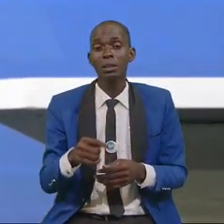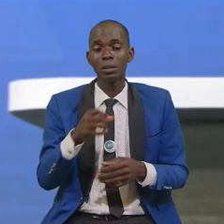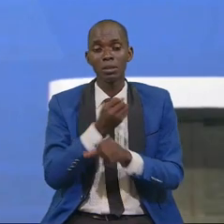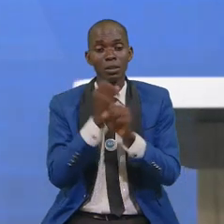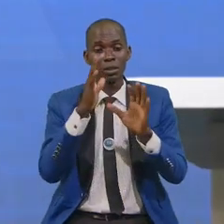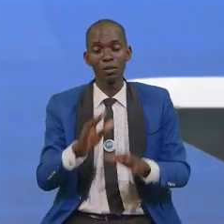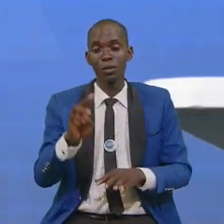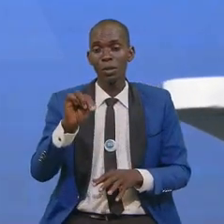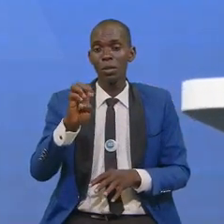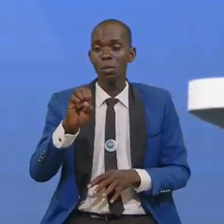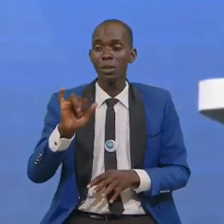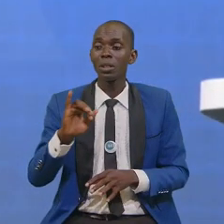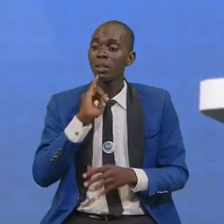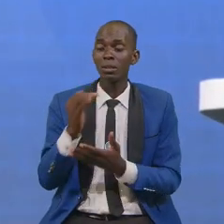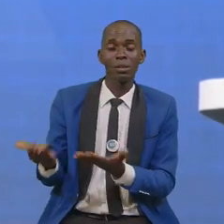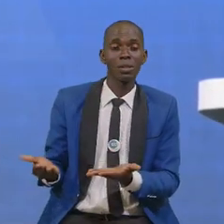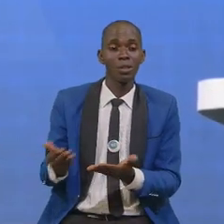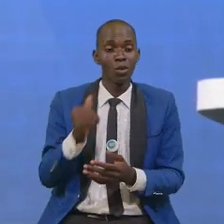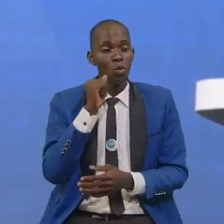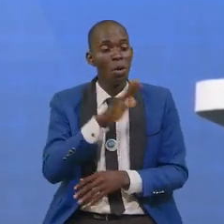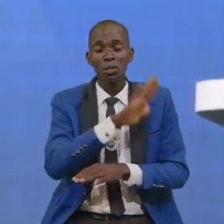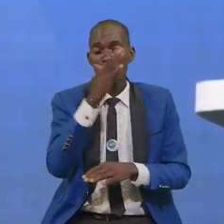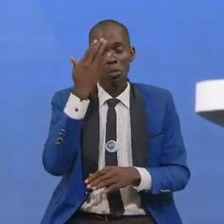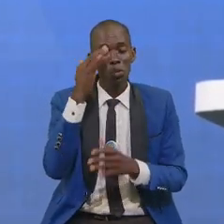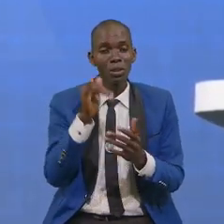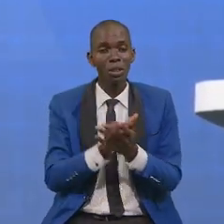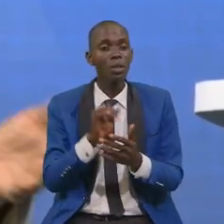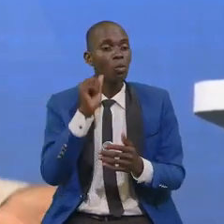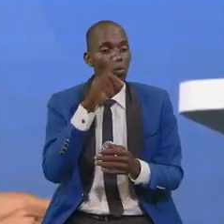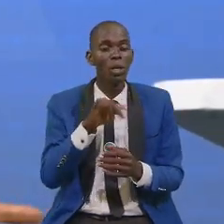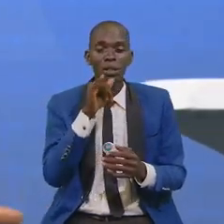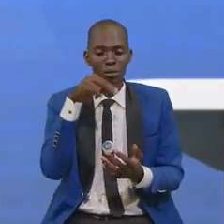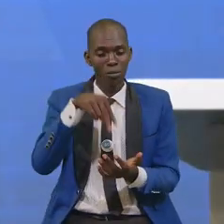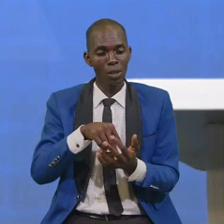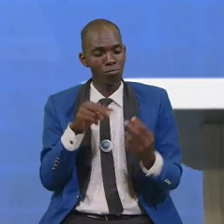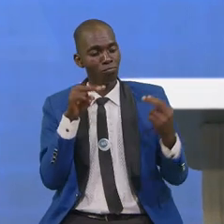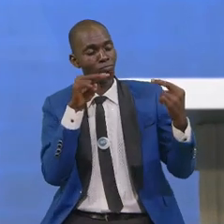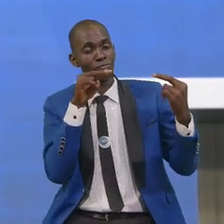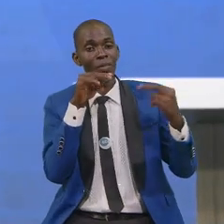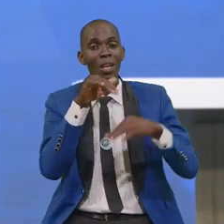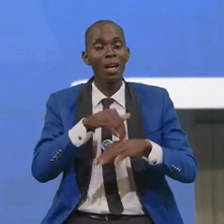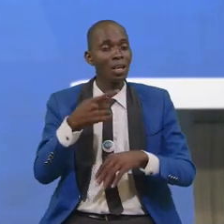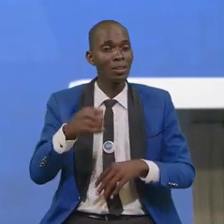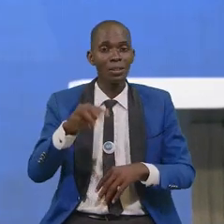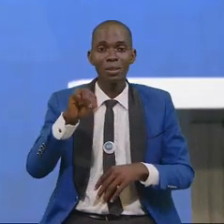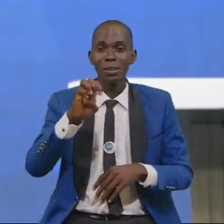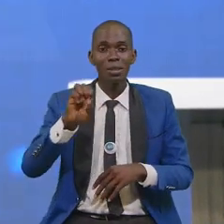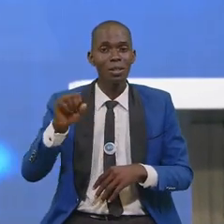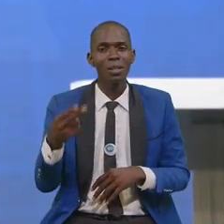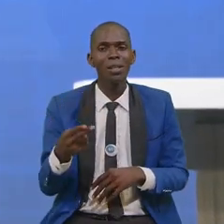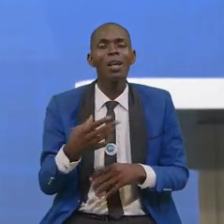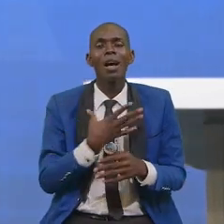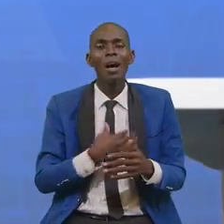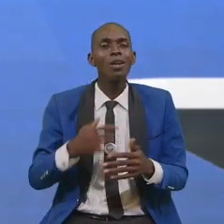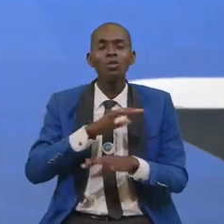know she was face to face with the Messiah. And what should be the present realization?